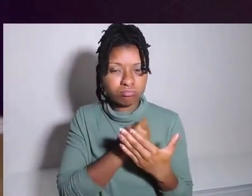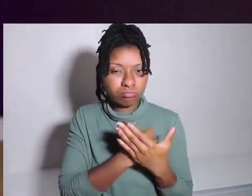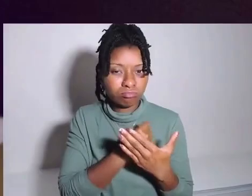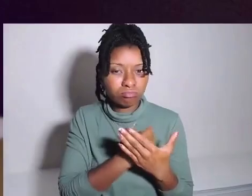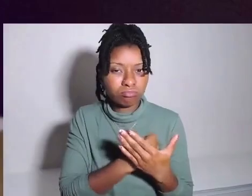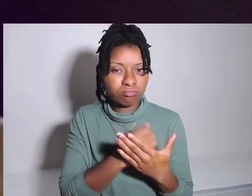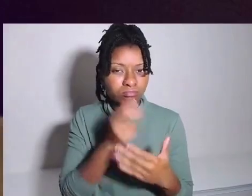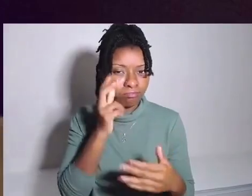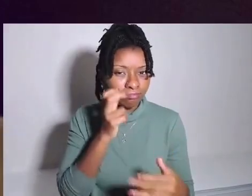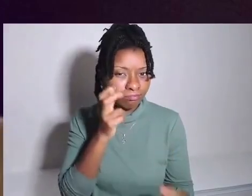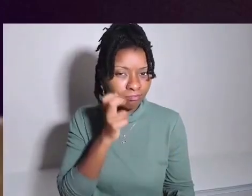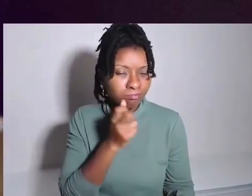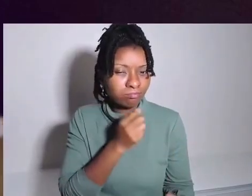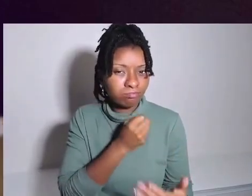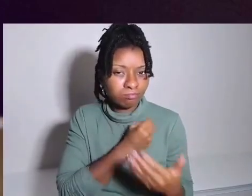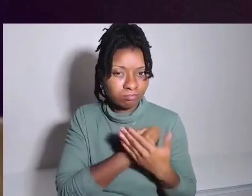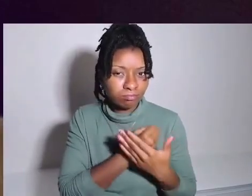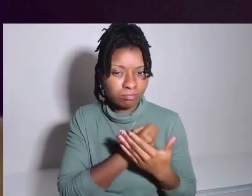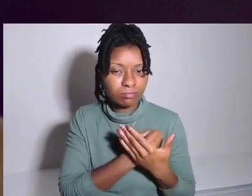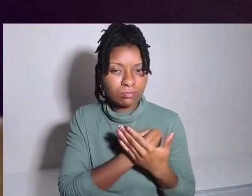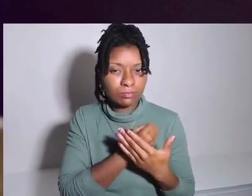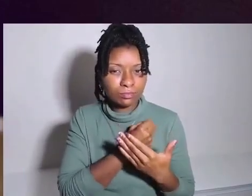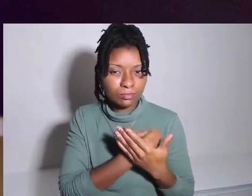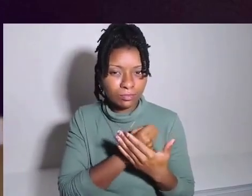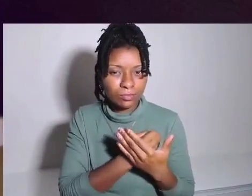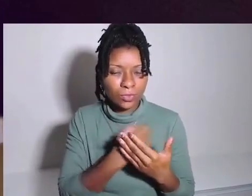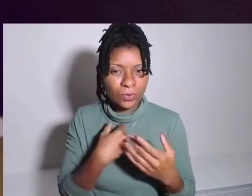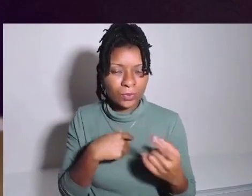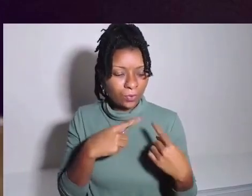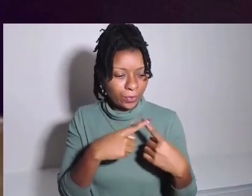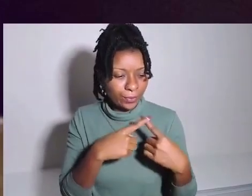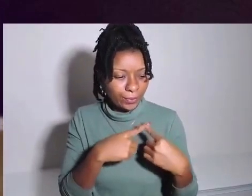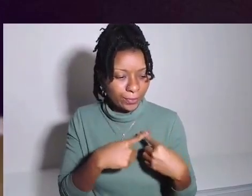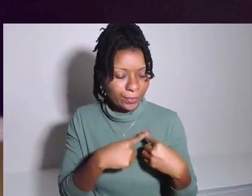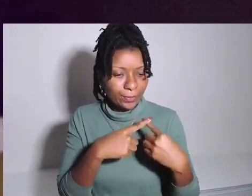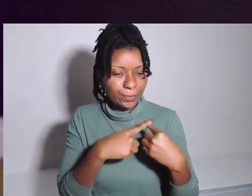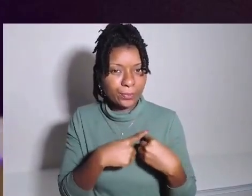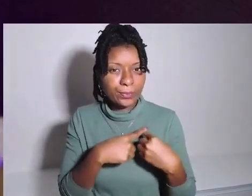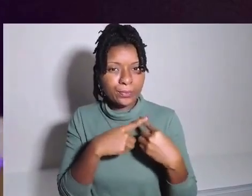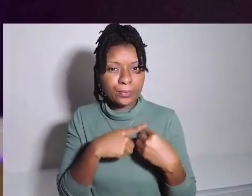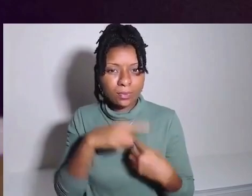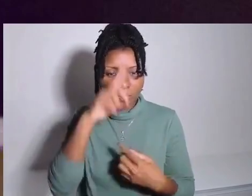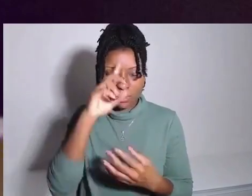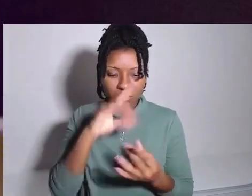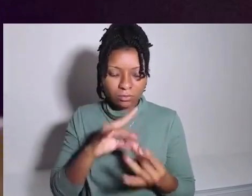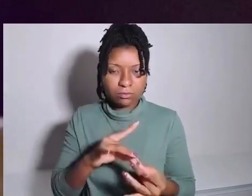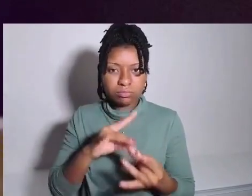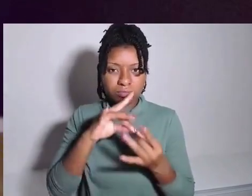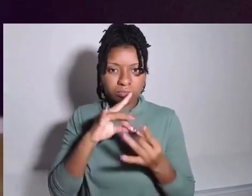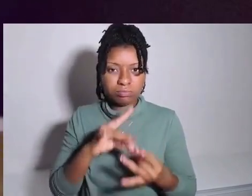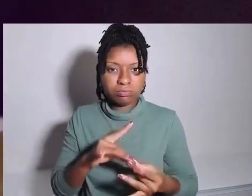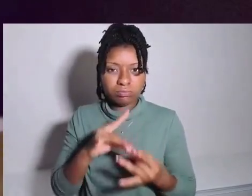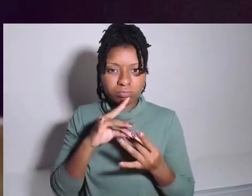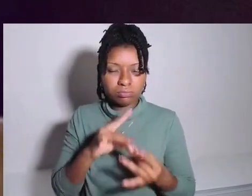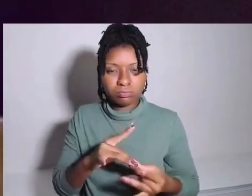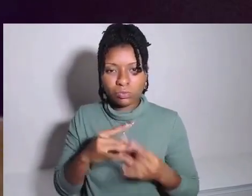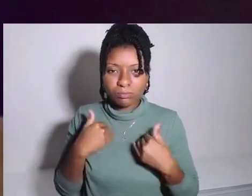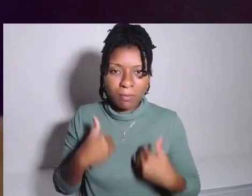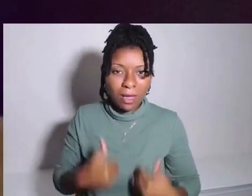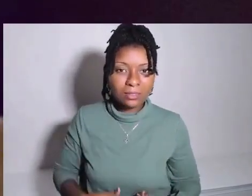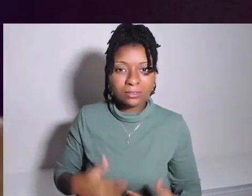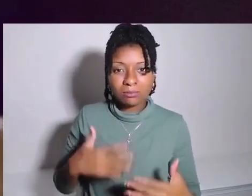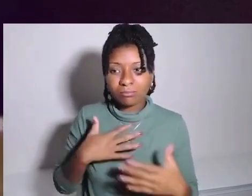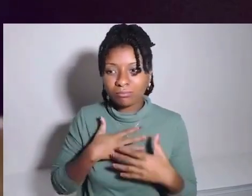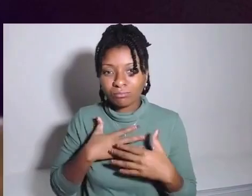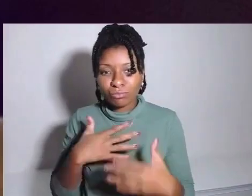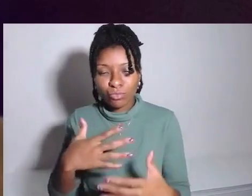All that we can employ and lean into to stay in our body, with our body, in our breath. Whatever that means